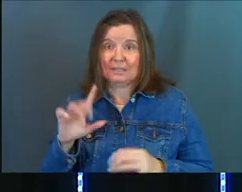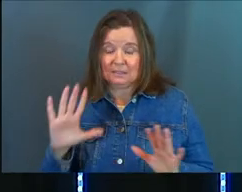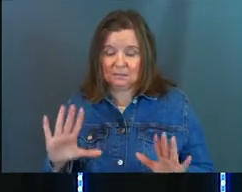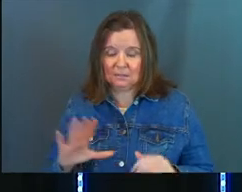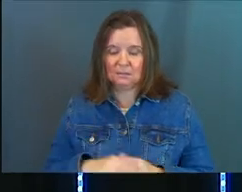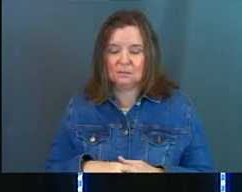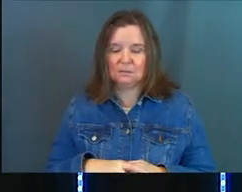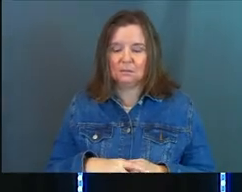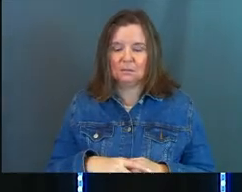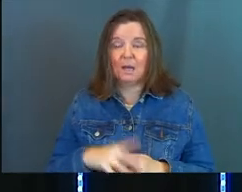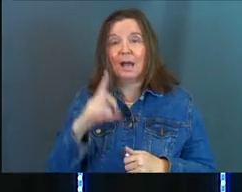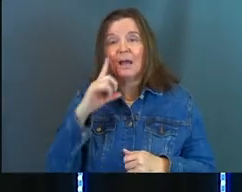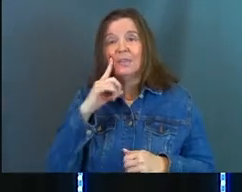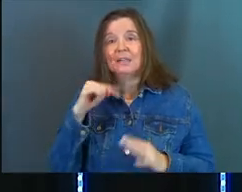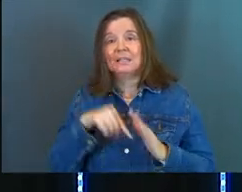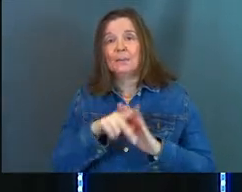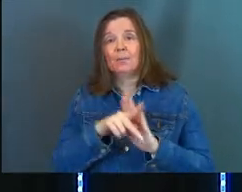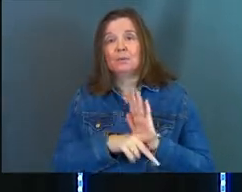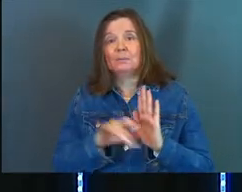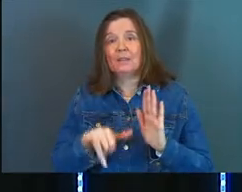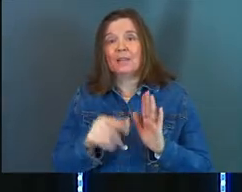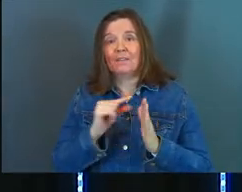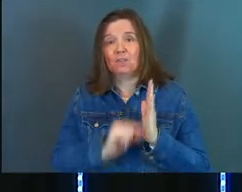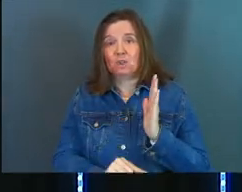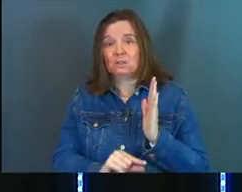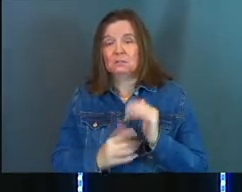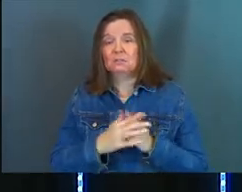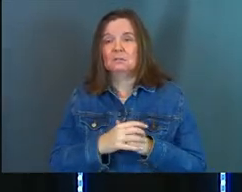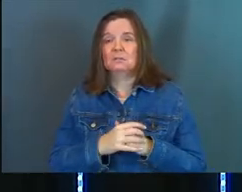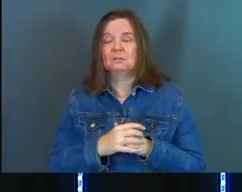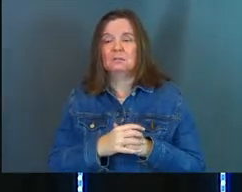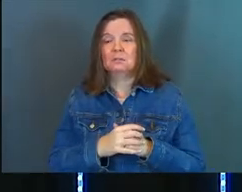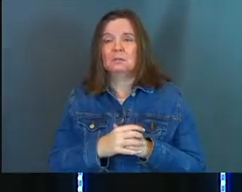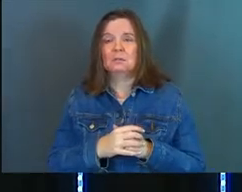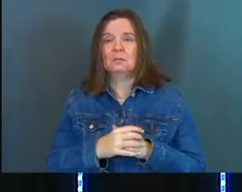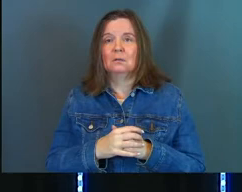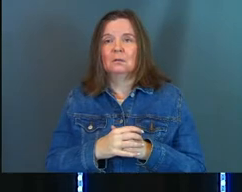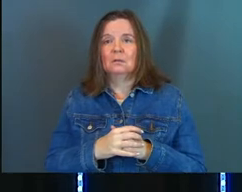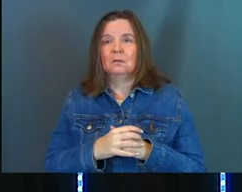this. I think the deeper principle in that verse is